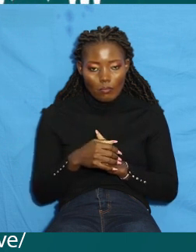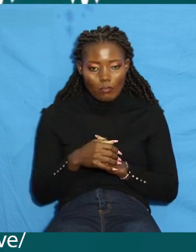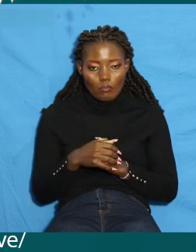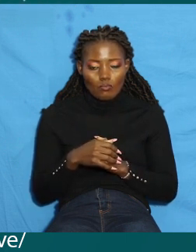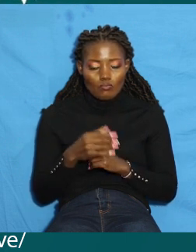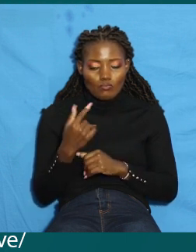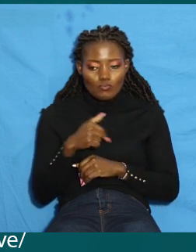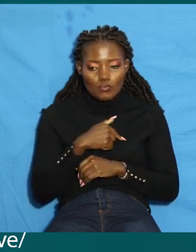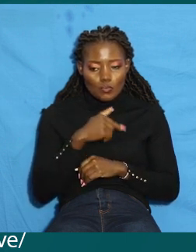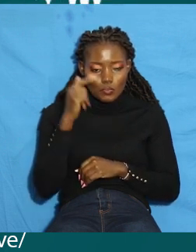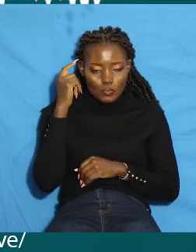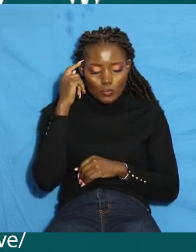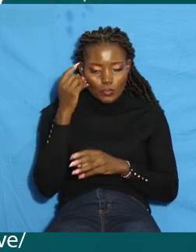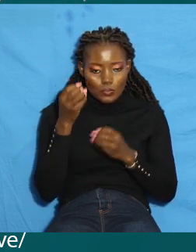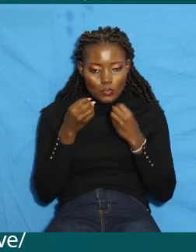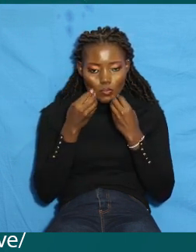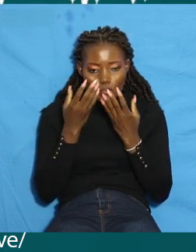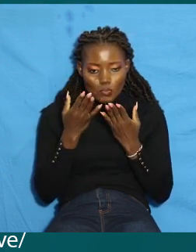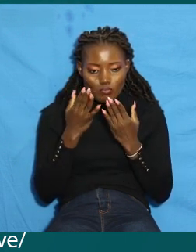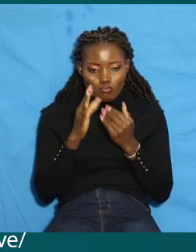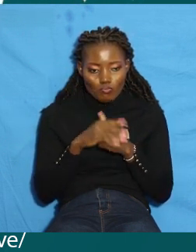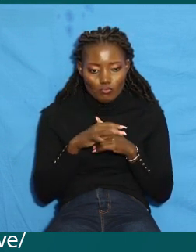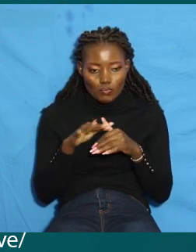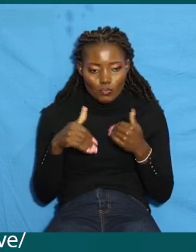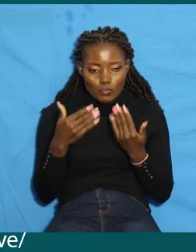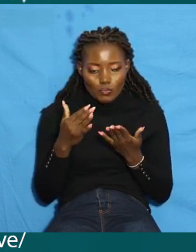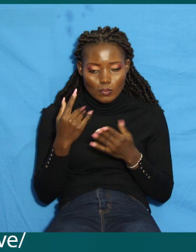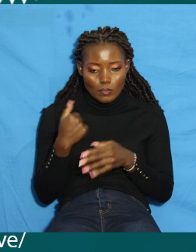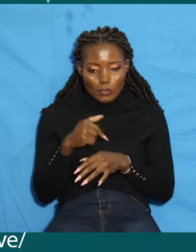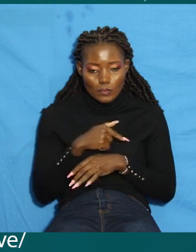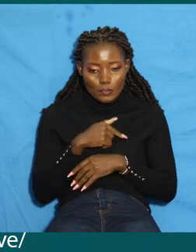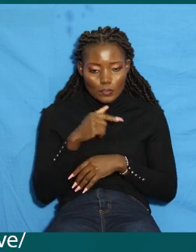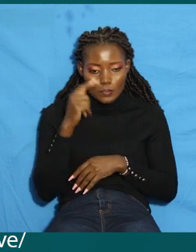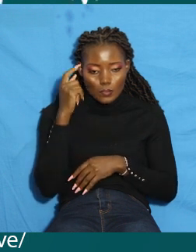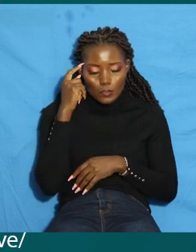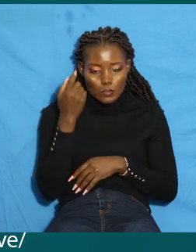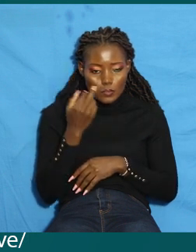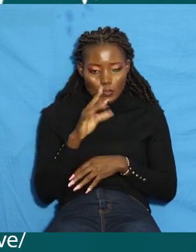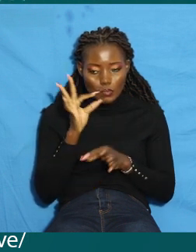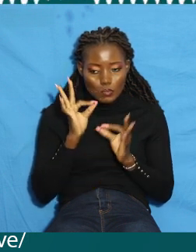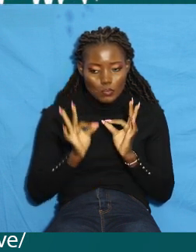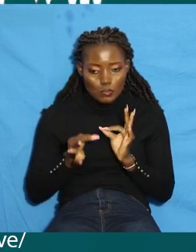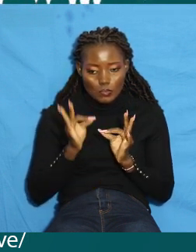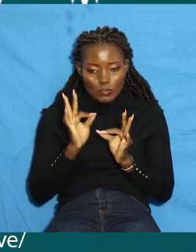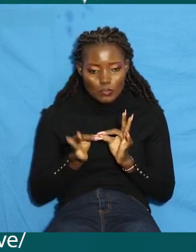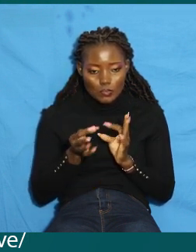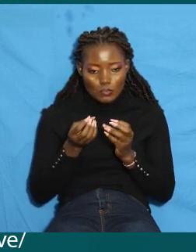Our thoughts are informed by how we perceive or how we interpret